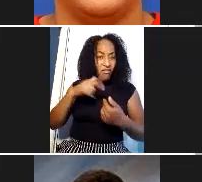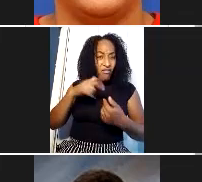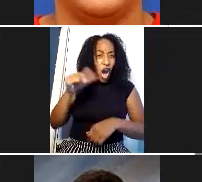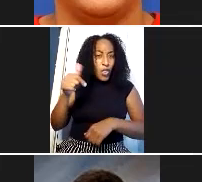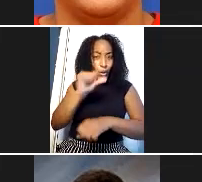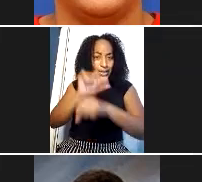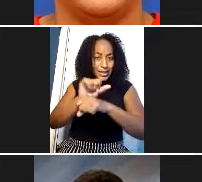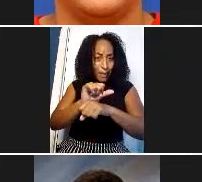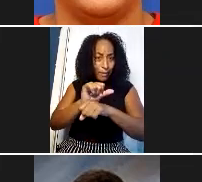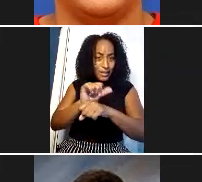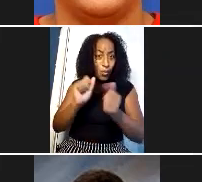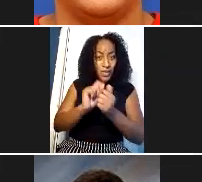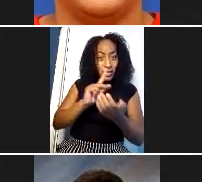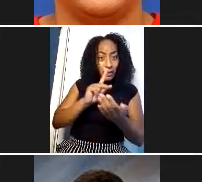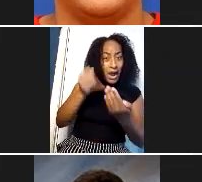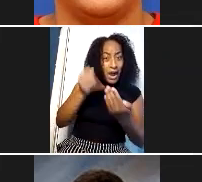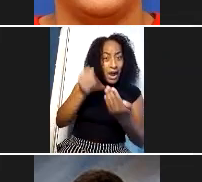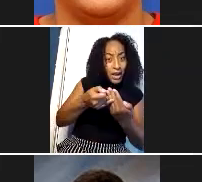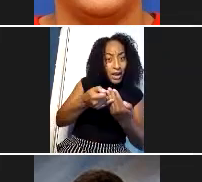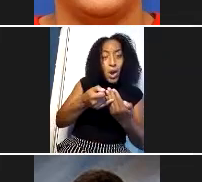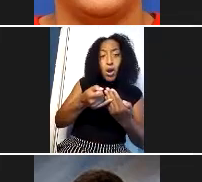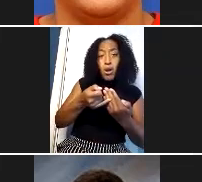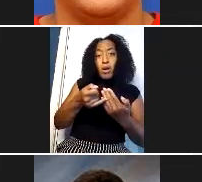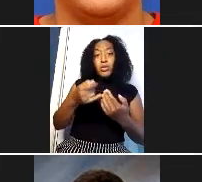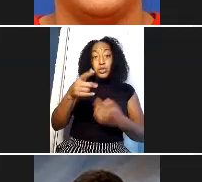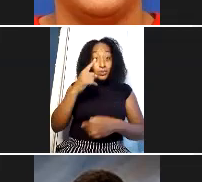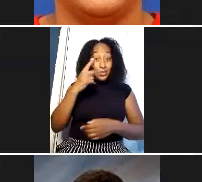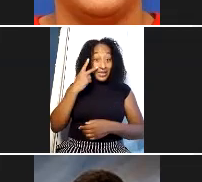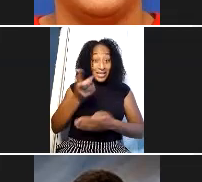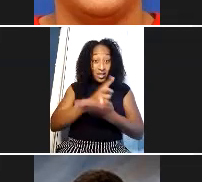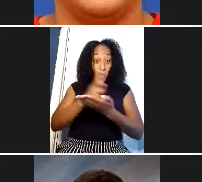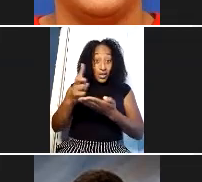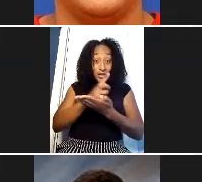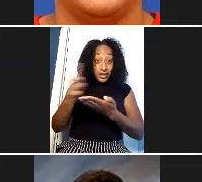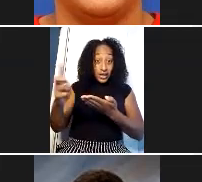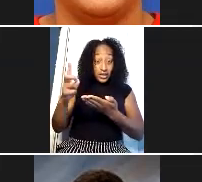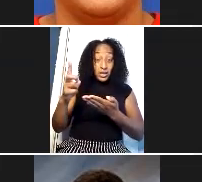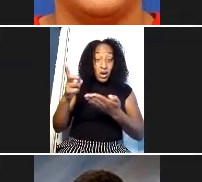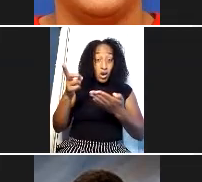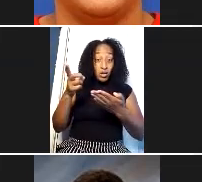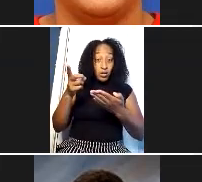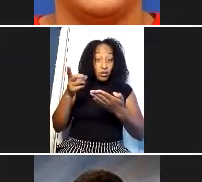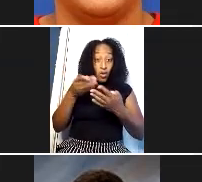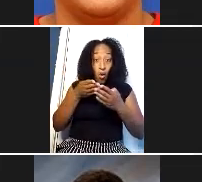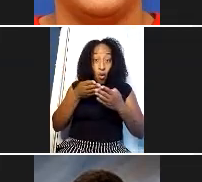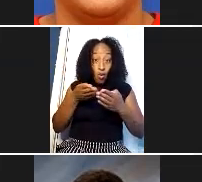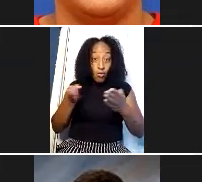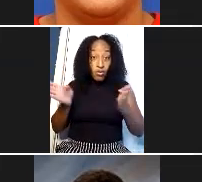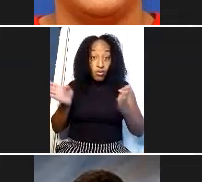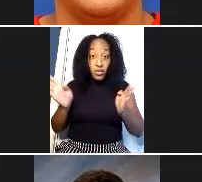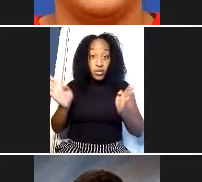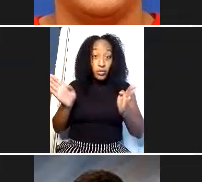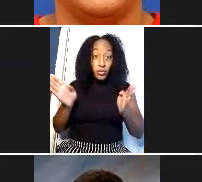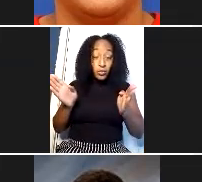looking at what down here at the weekly overview when the project is due? Yeah, so we just have the project due that week. Are